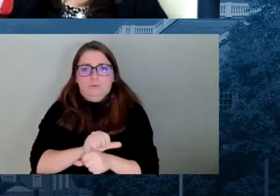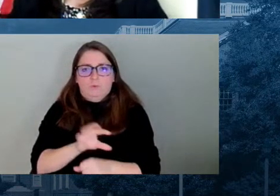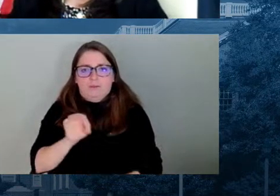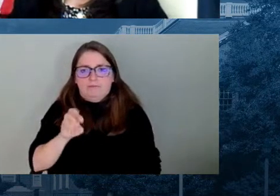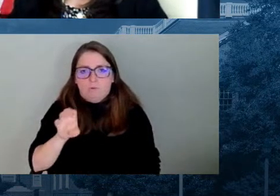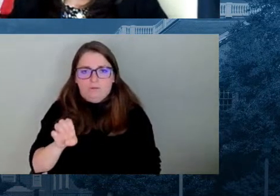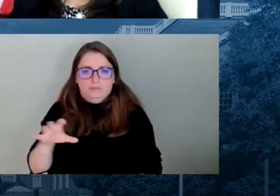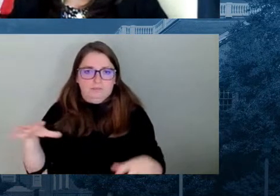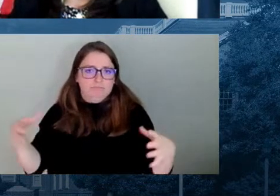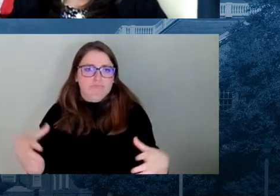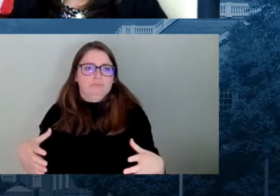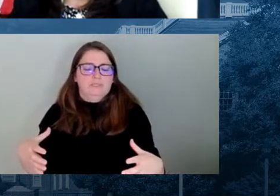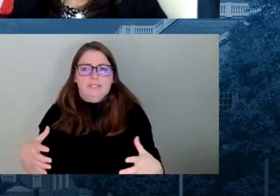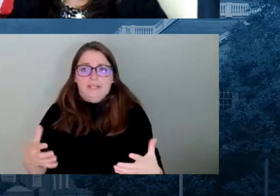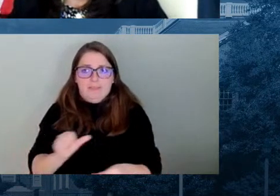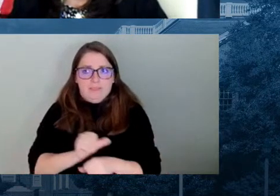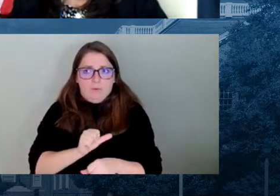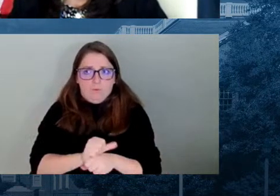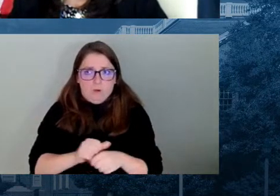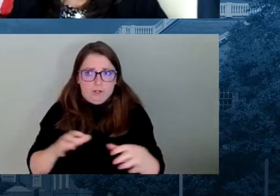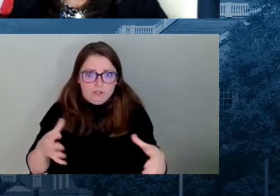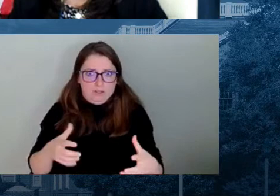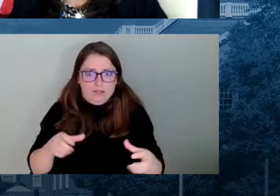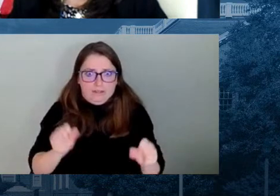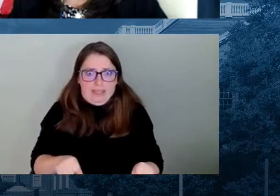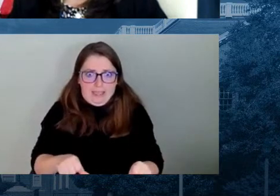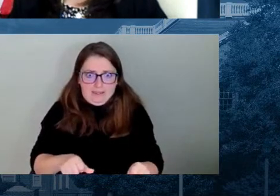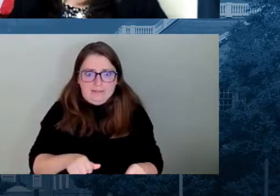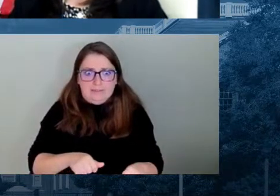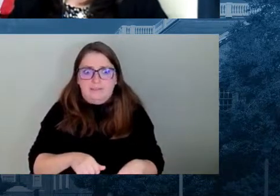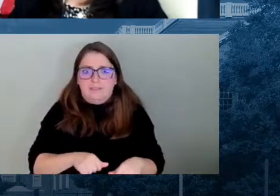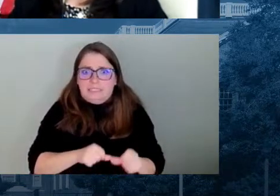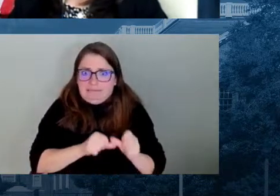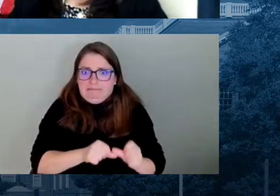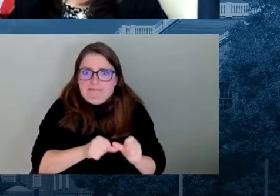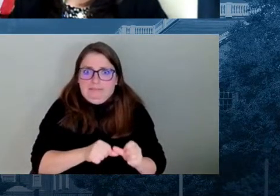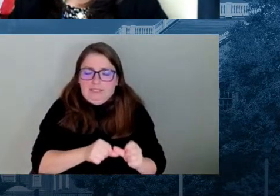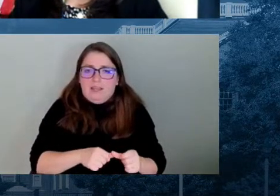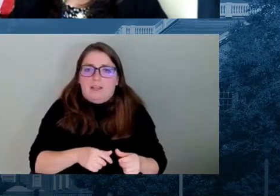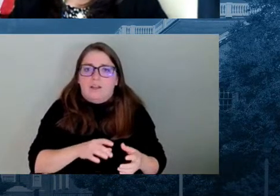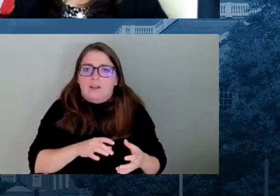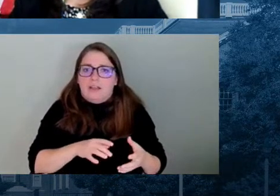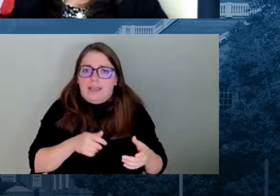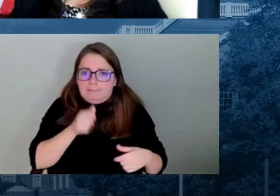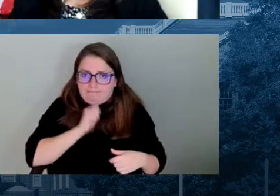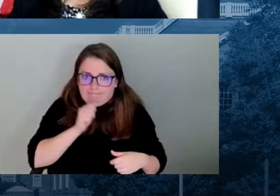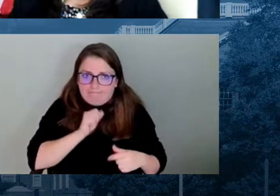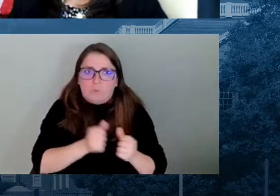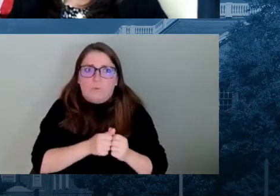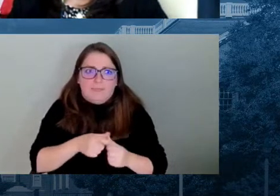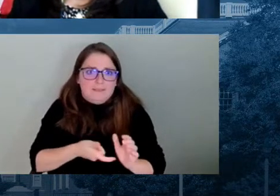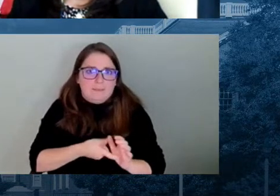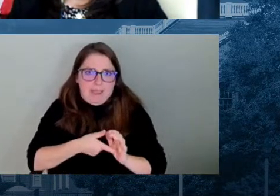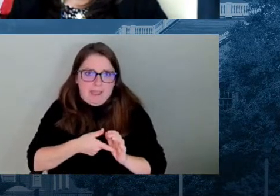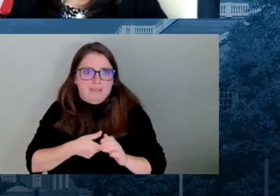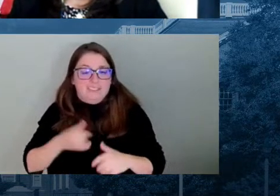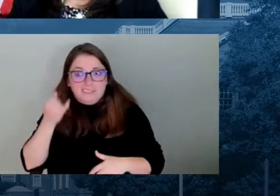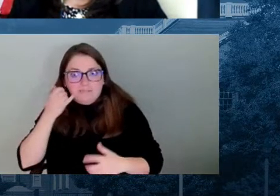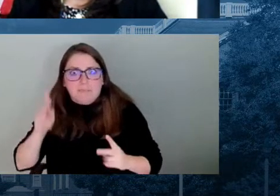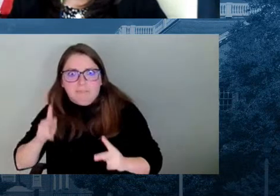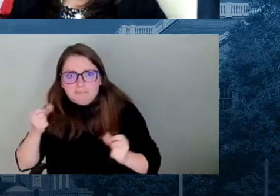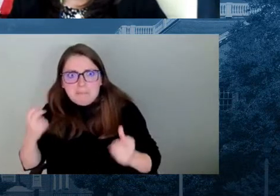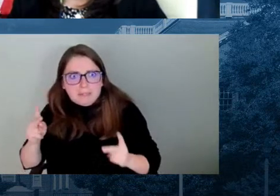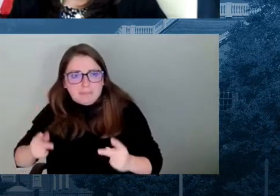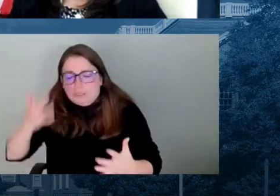how the workforce is going to keep up with the demand of this winter. So I wanted to ask a little bit about that. If y'all could talk about how